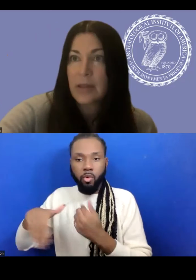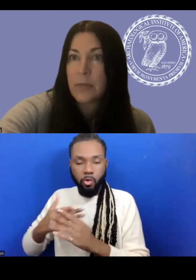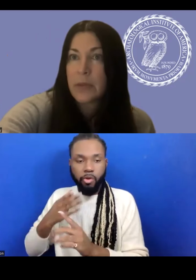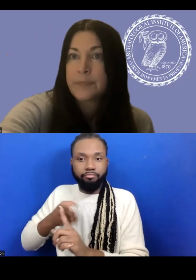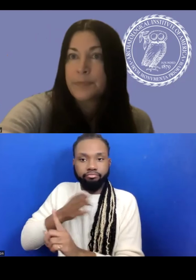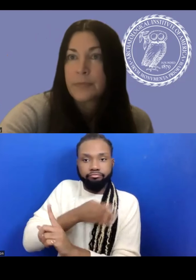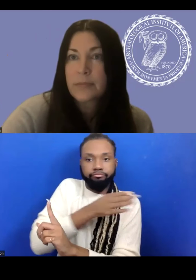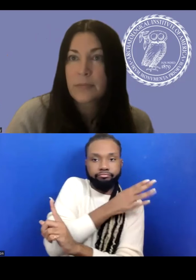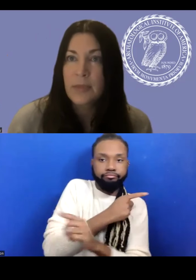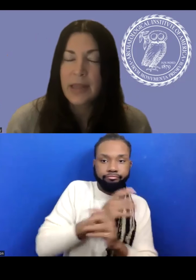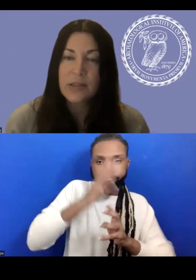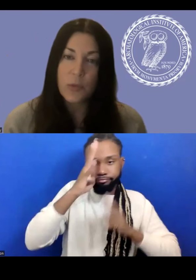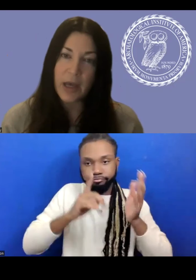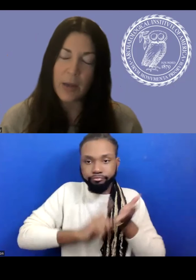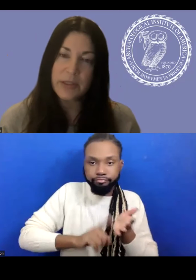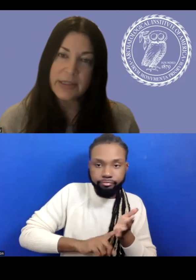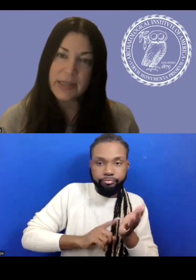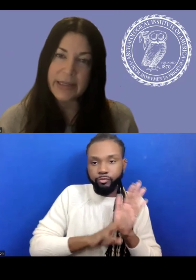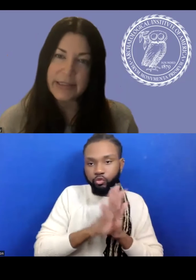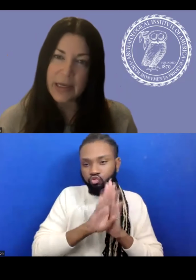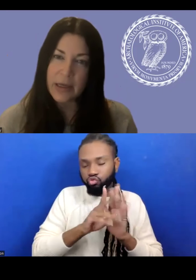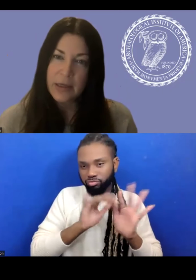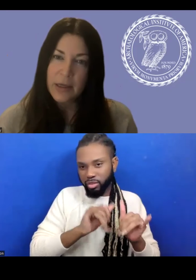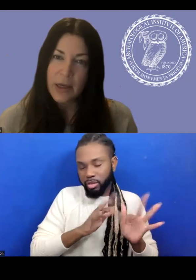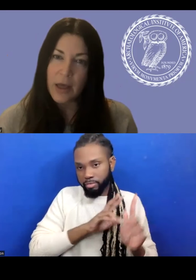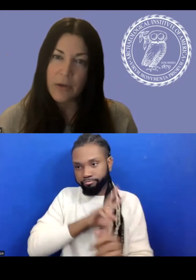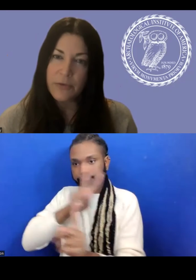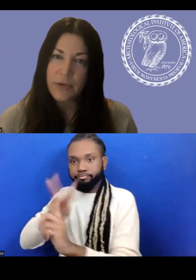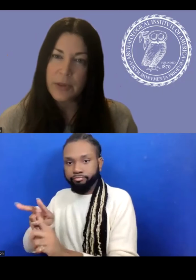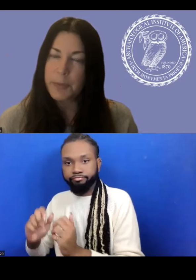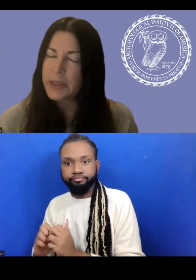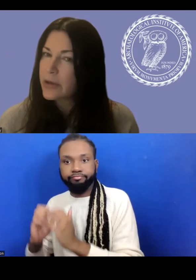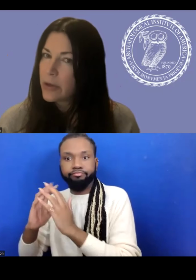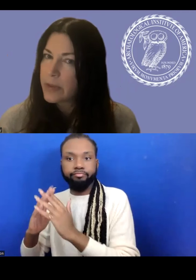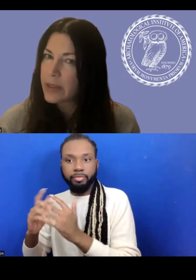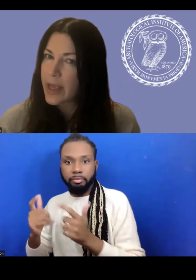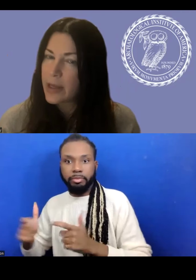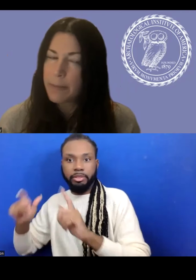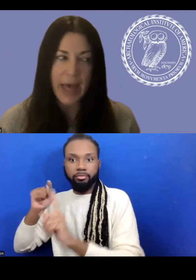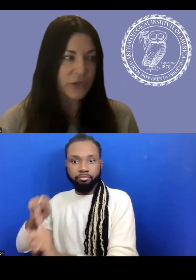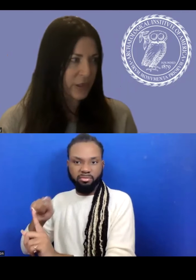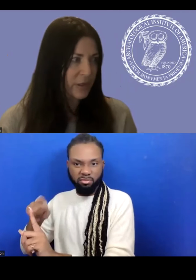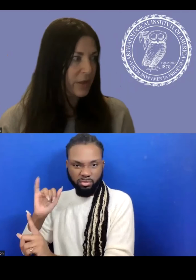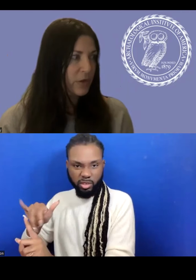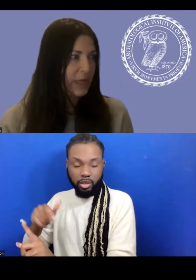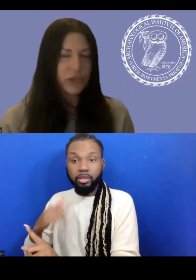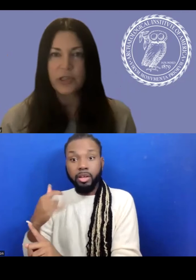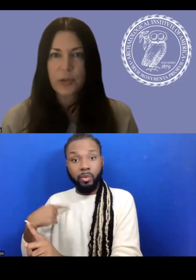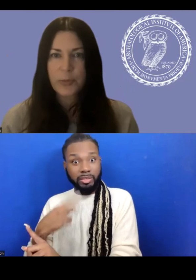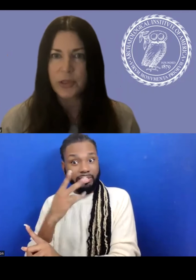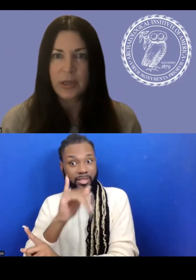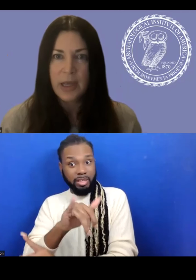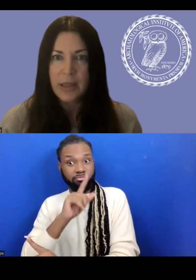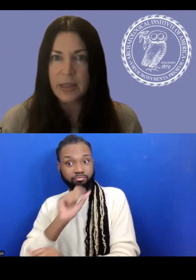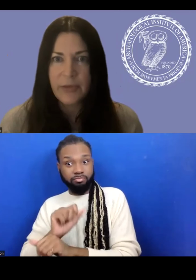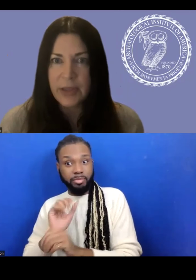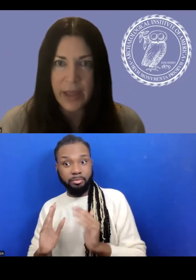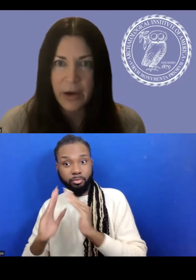and development. And so we come to this idea of the pyramid, and imagine that you're an ancient